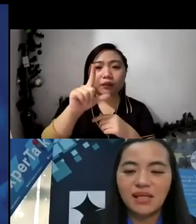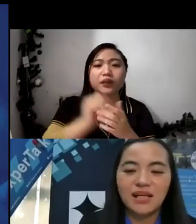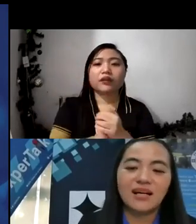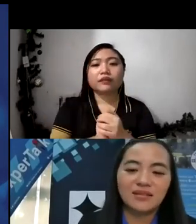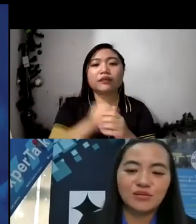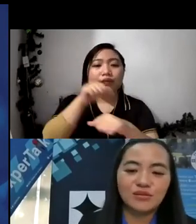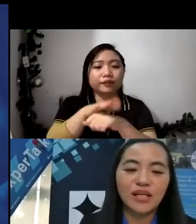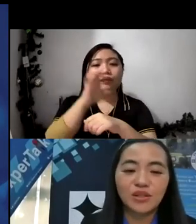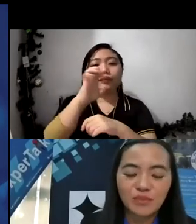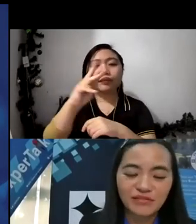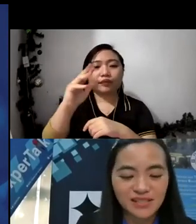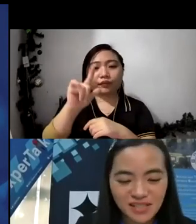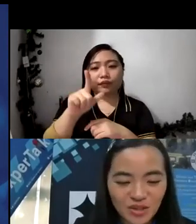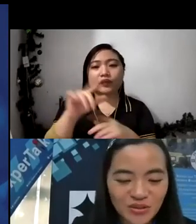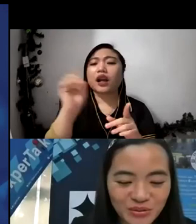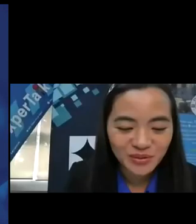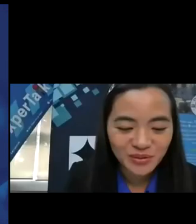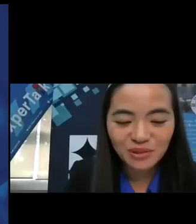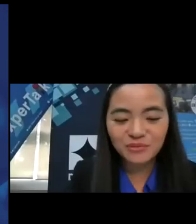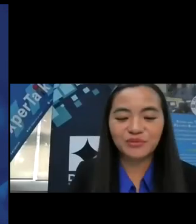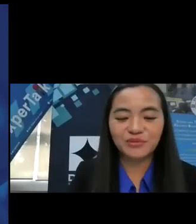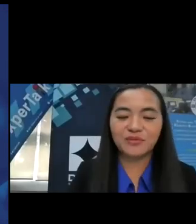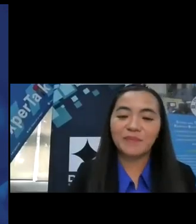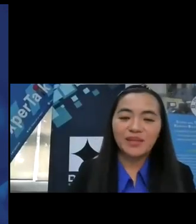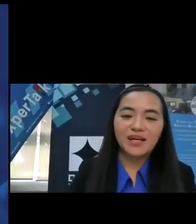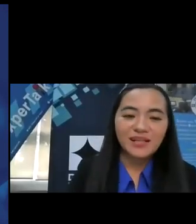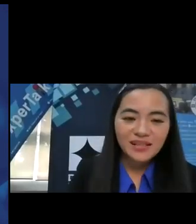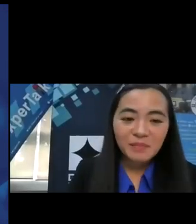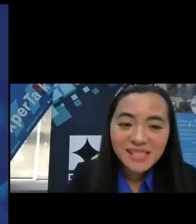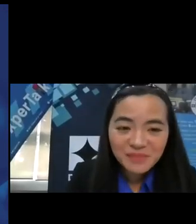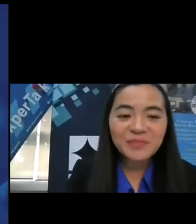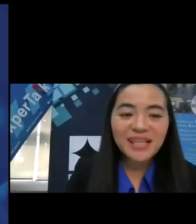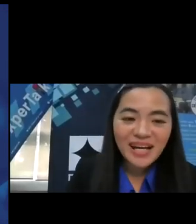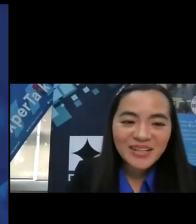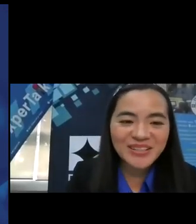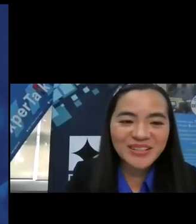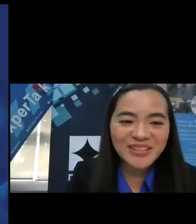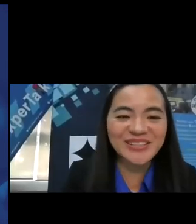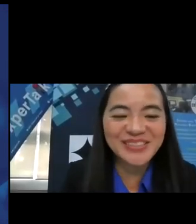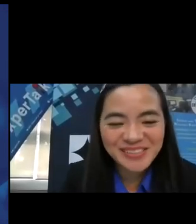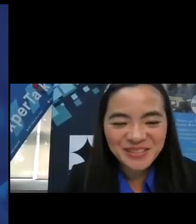email na lang kung ano yung preference nyo. Okay, so napaisip po ba tayo